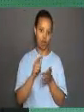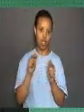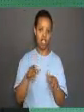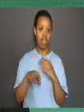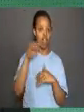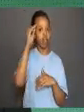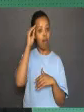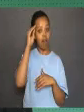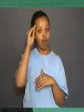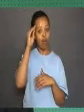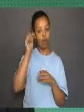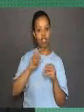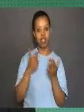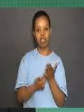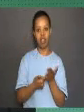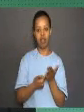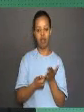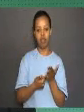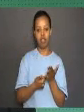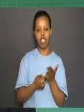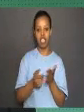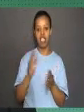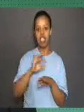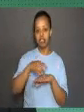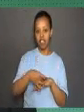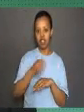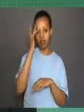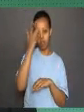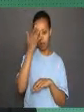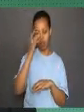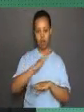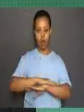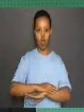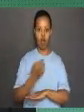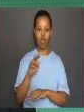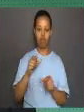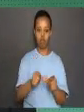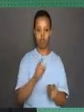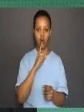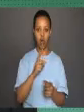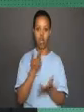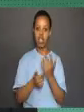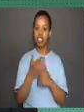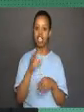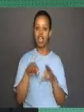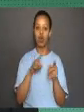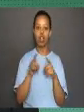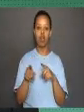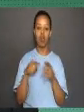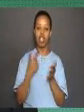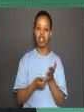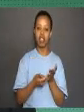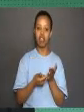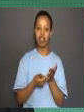together. Today, we learned about the reservoir of infection. We discussed